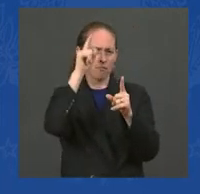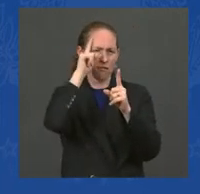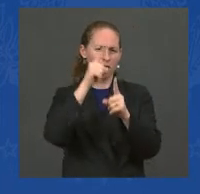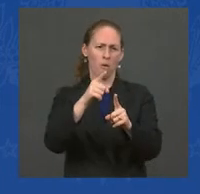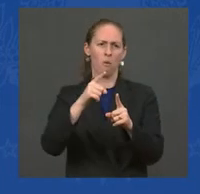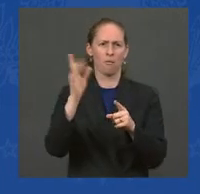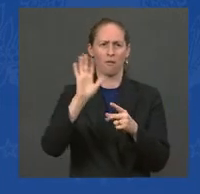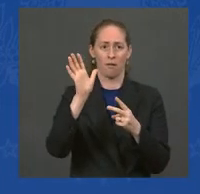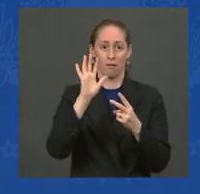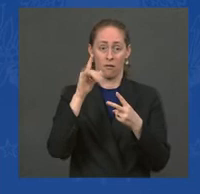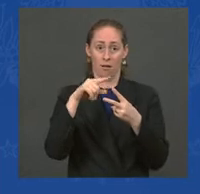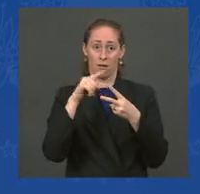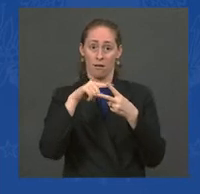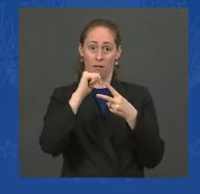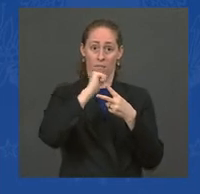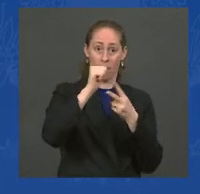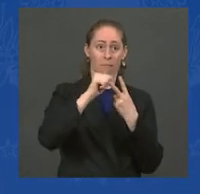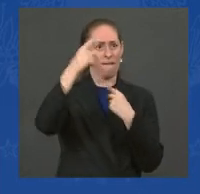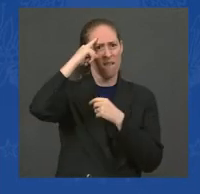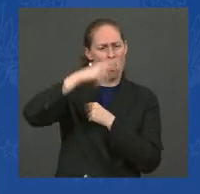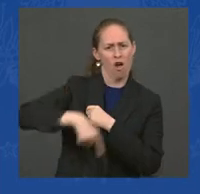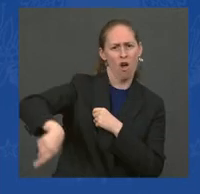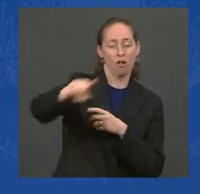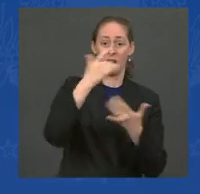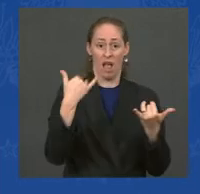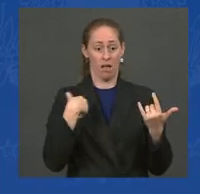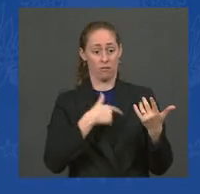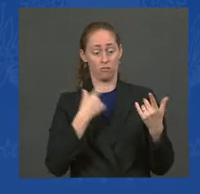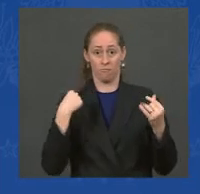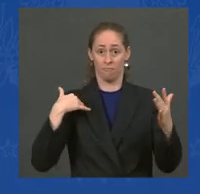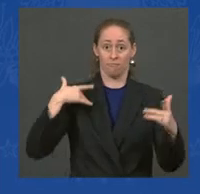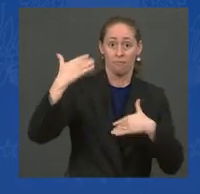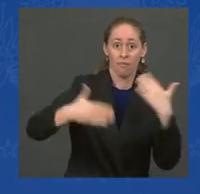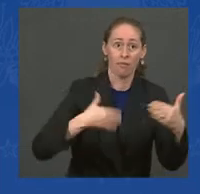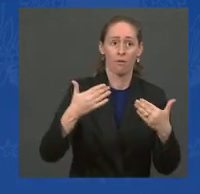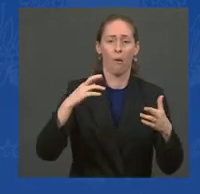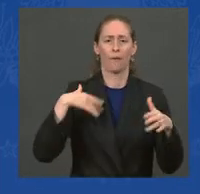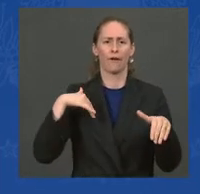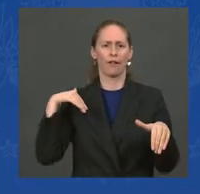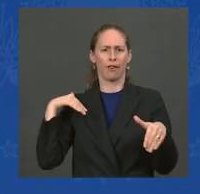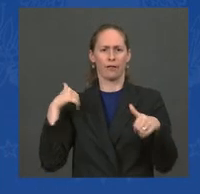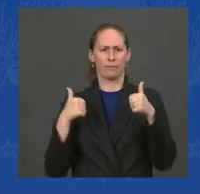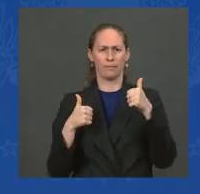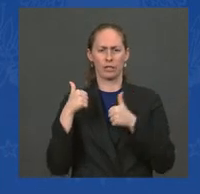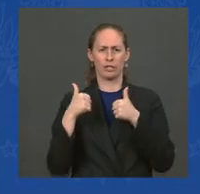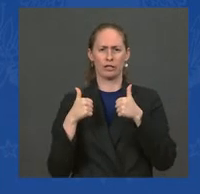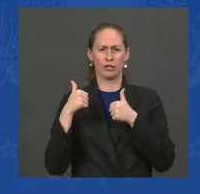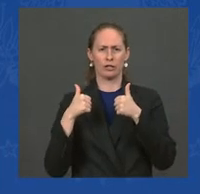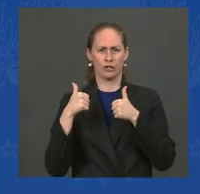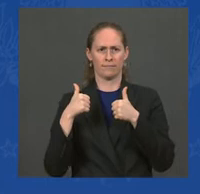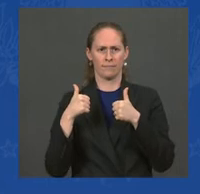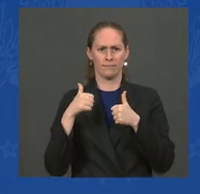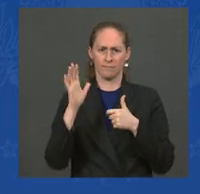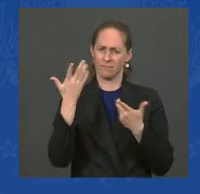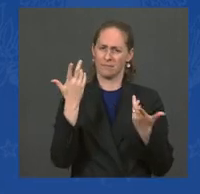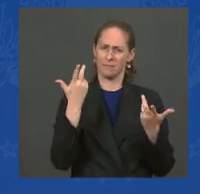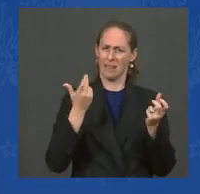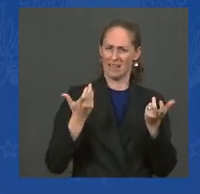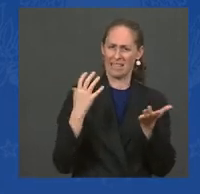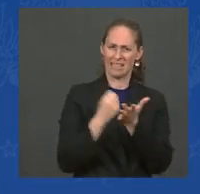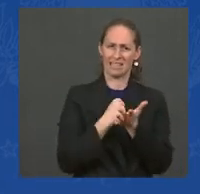versus complacency. Competitiveness versus complacency. Opportunity versus